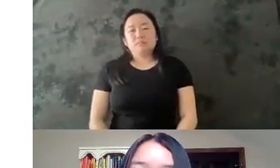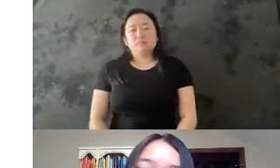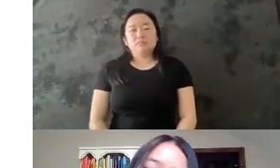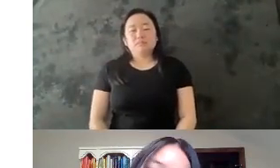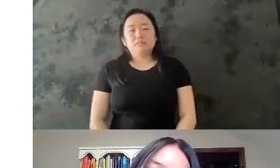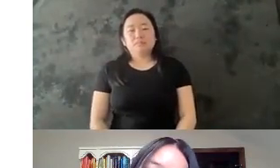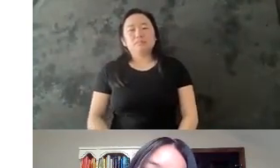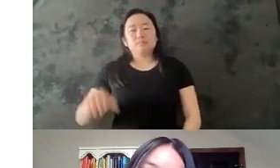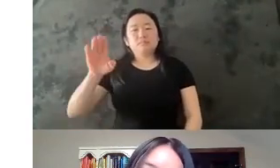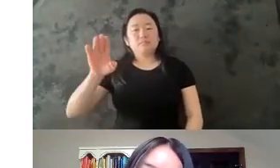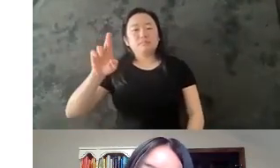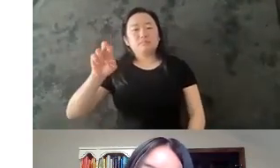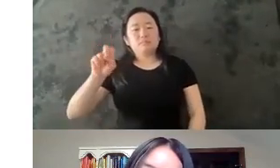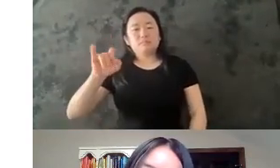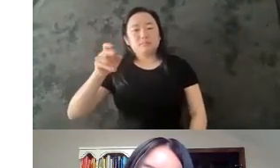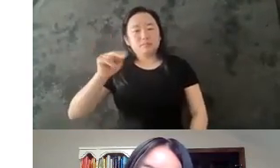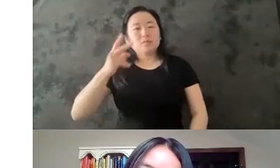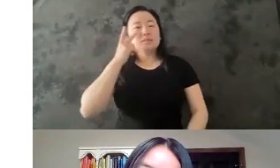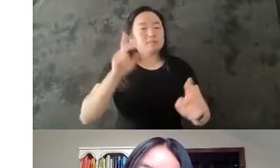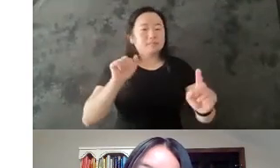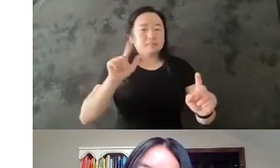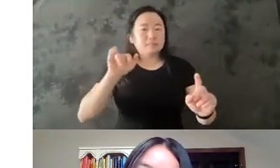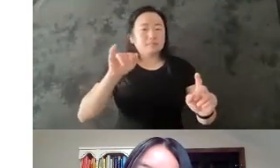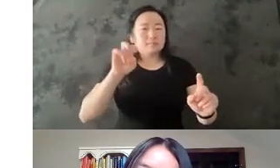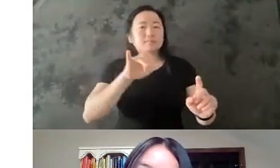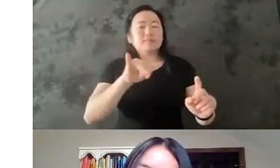I see alive. That one stood out to me.